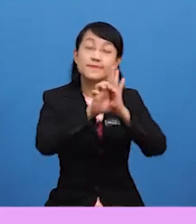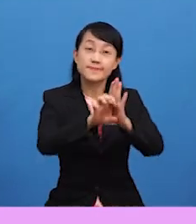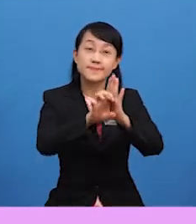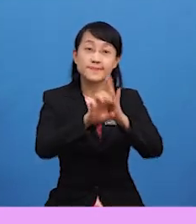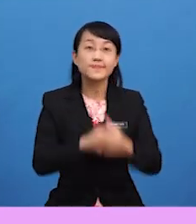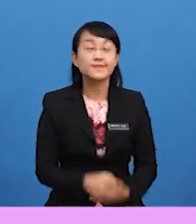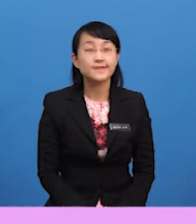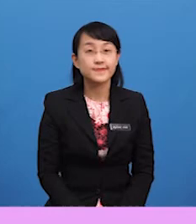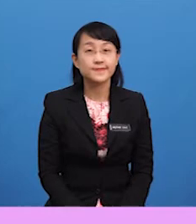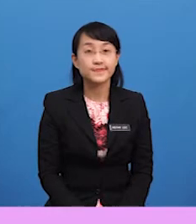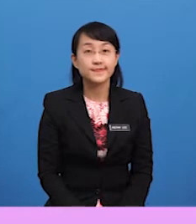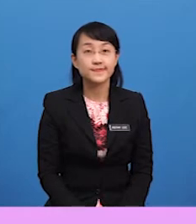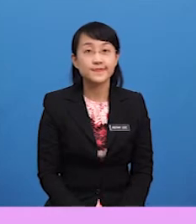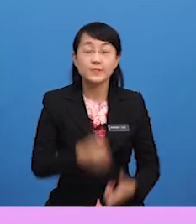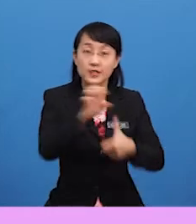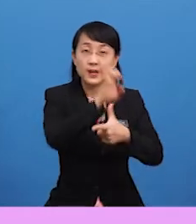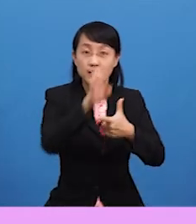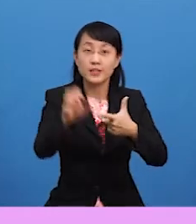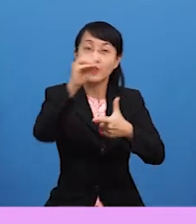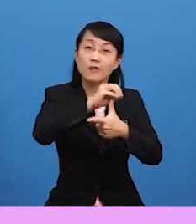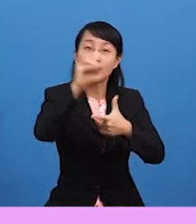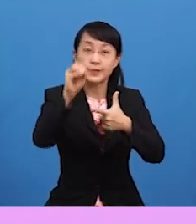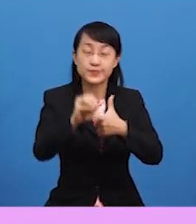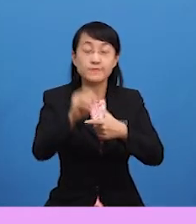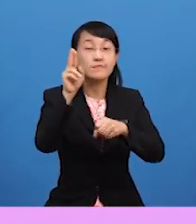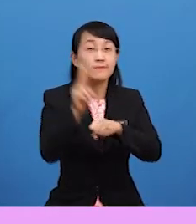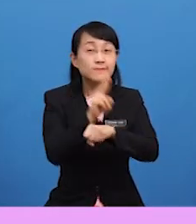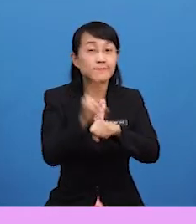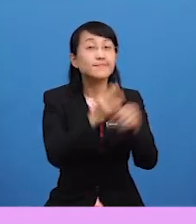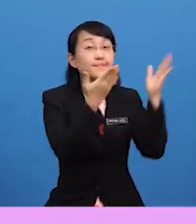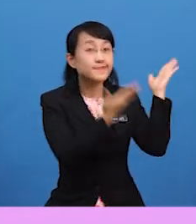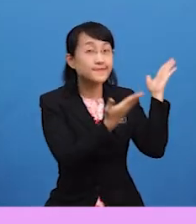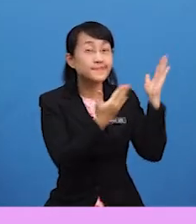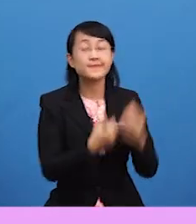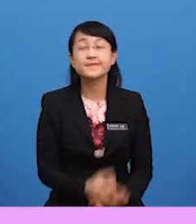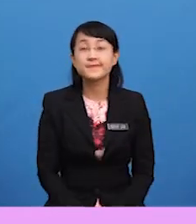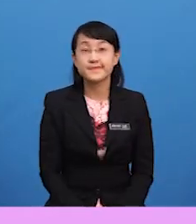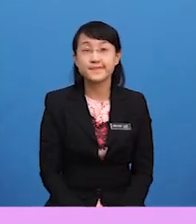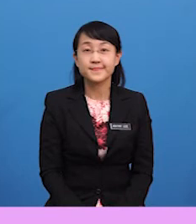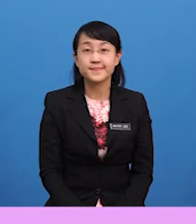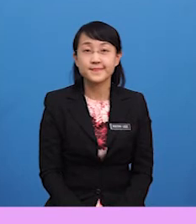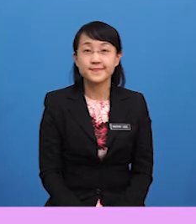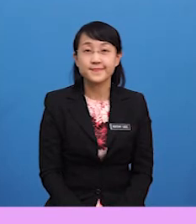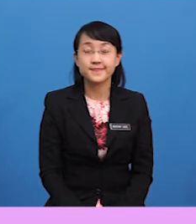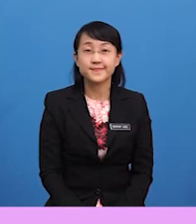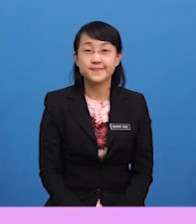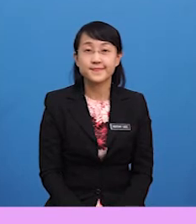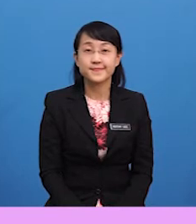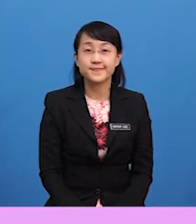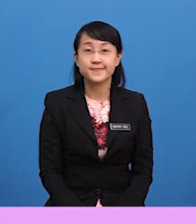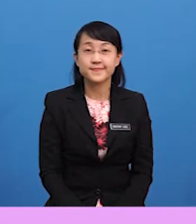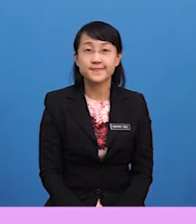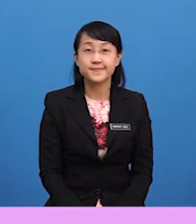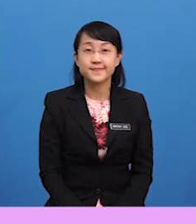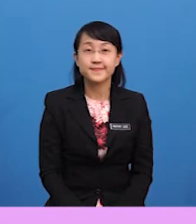examples. Either or is used to show choices, usually telling